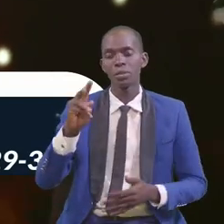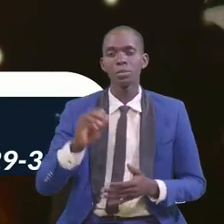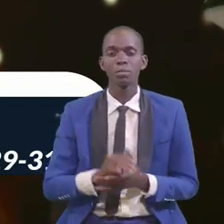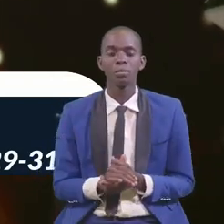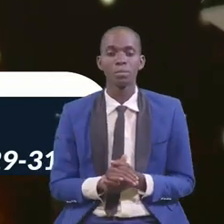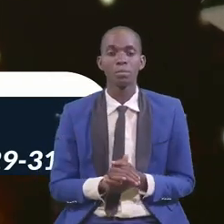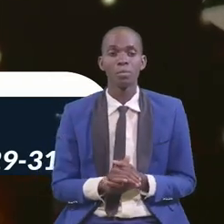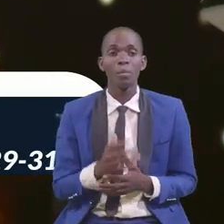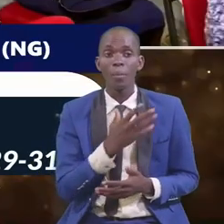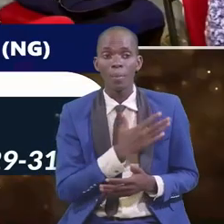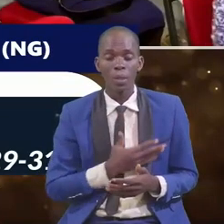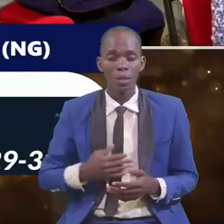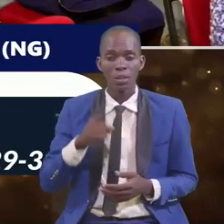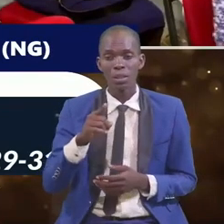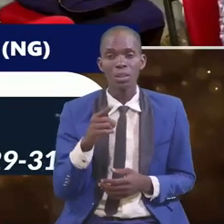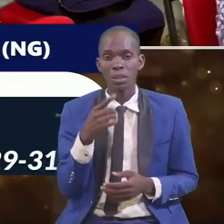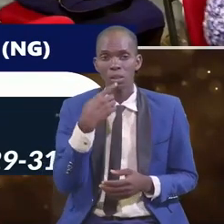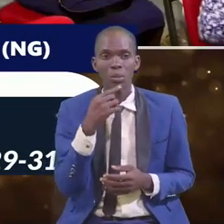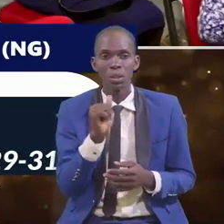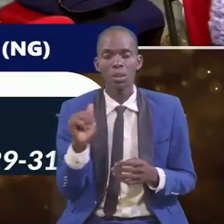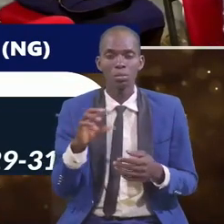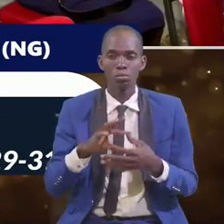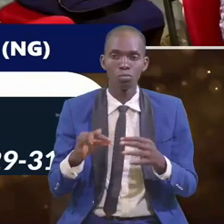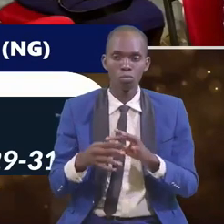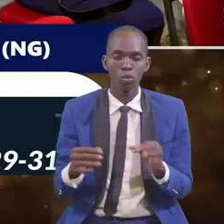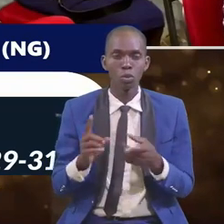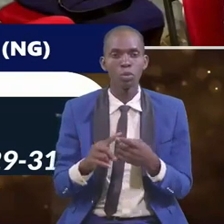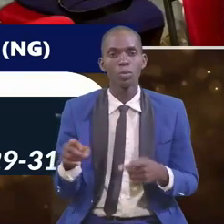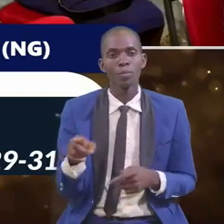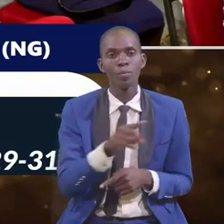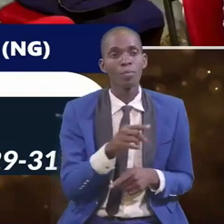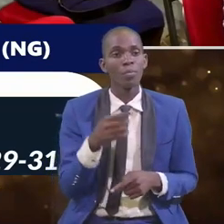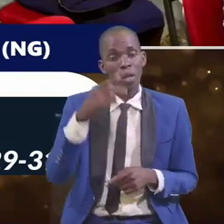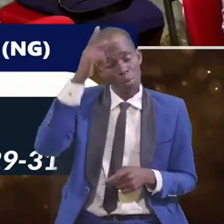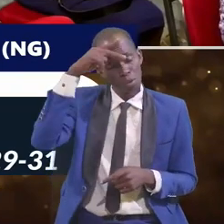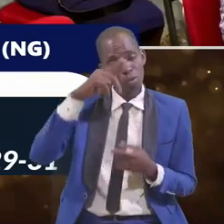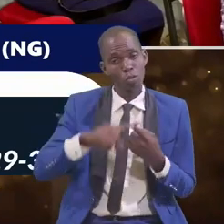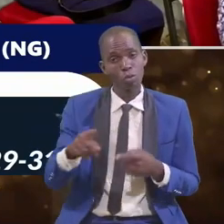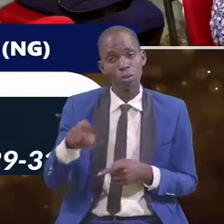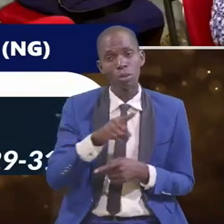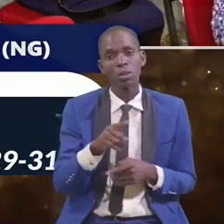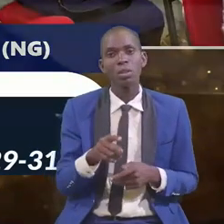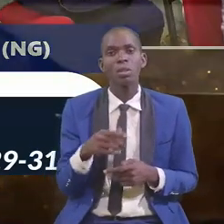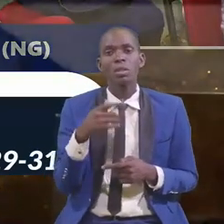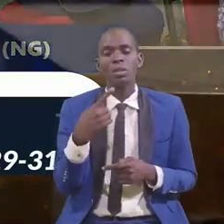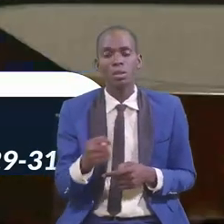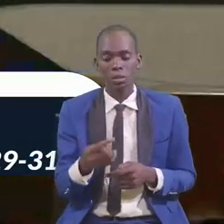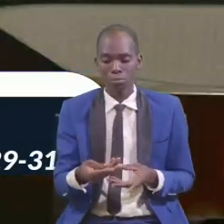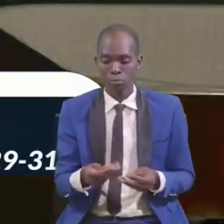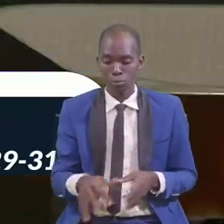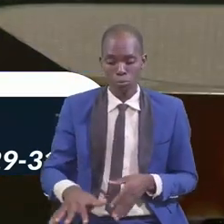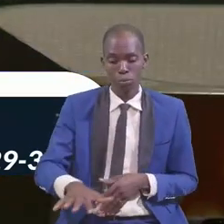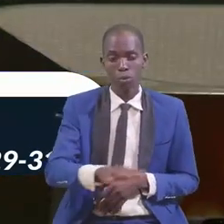16, and he spake a parable unto them, saying, the ground of a certain rich